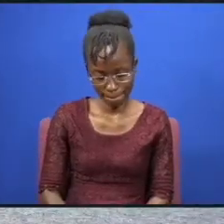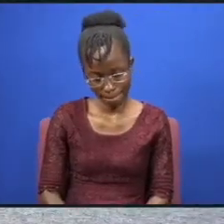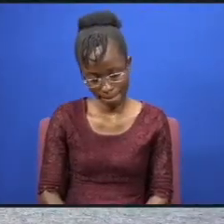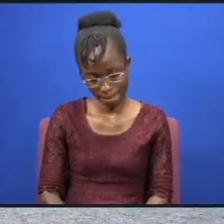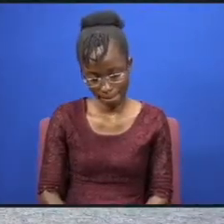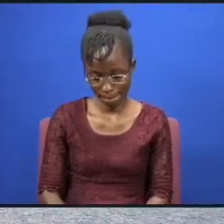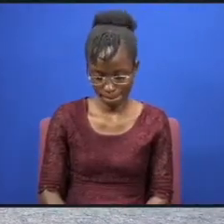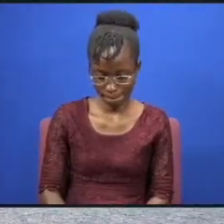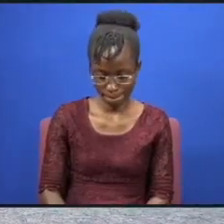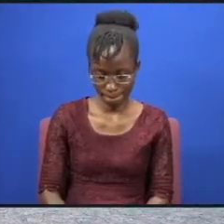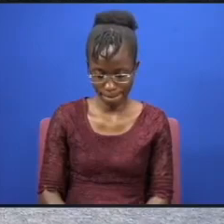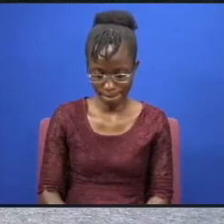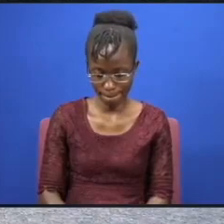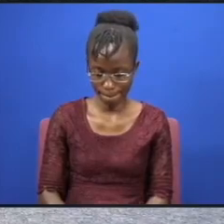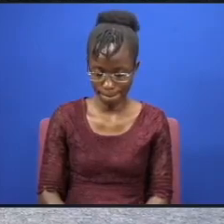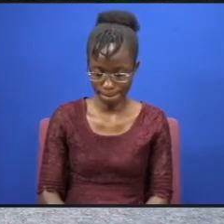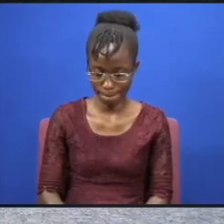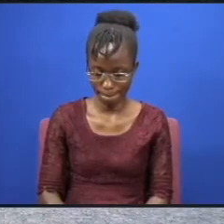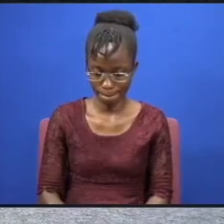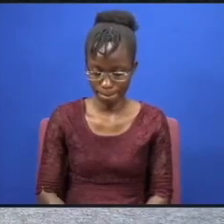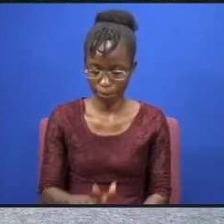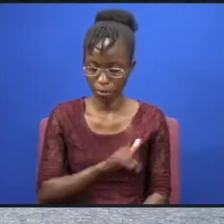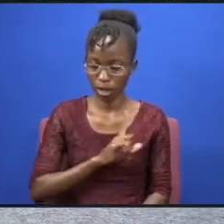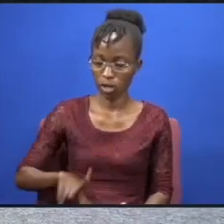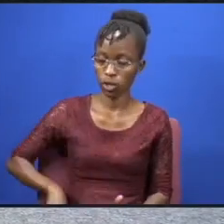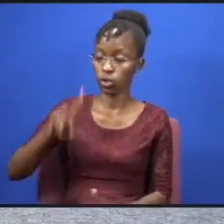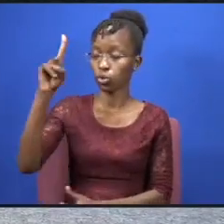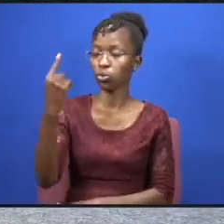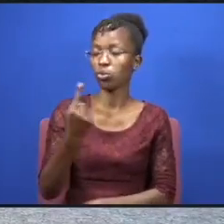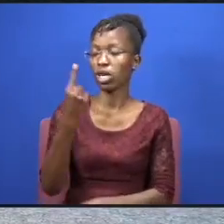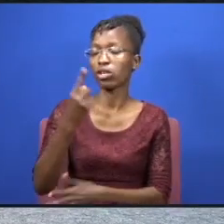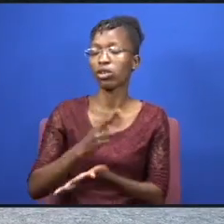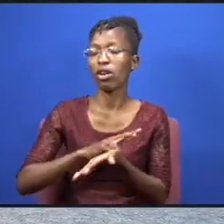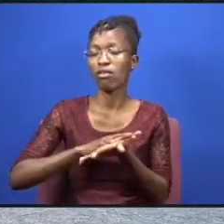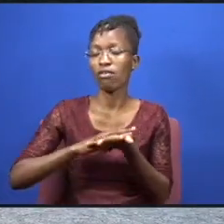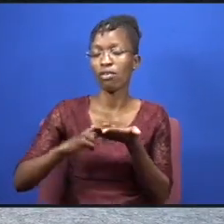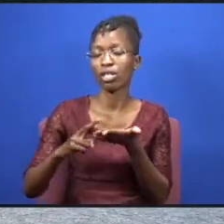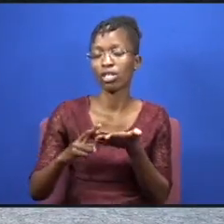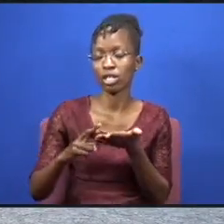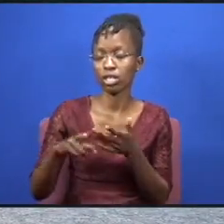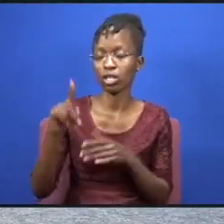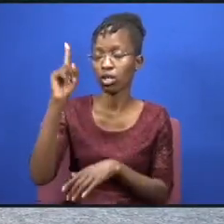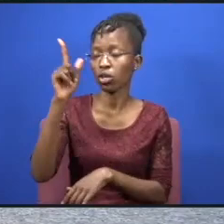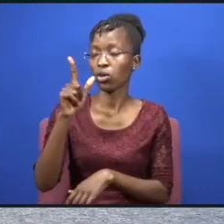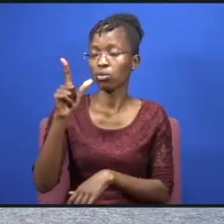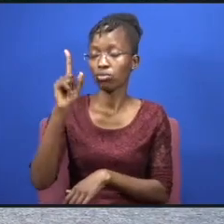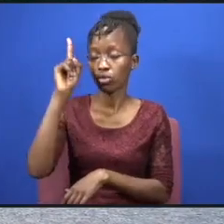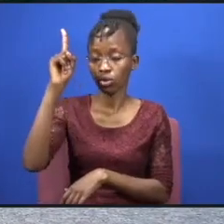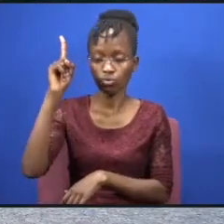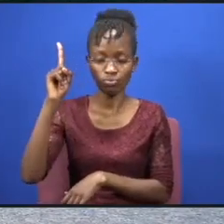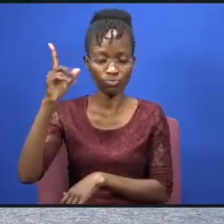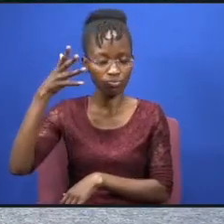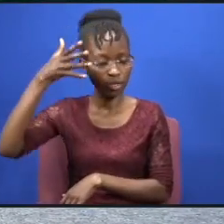You're whole, you alone are righteous, you alone are righteous. You are the Lion of the tribe